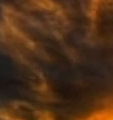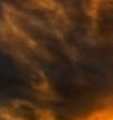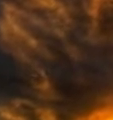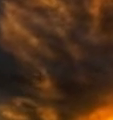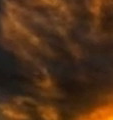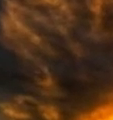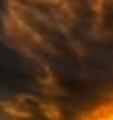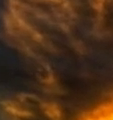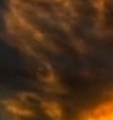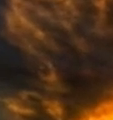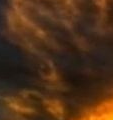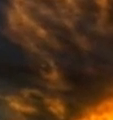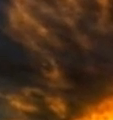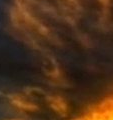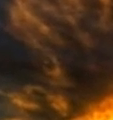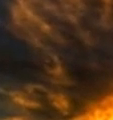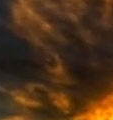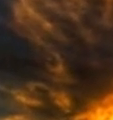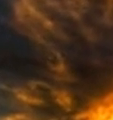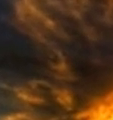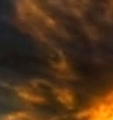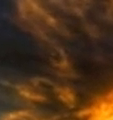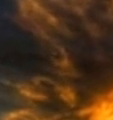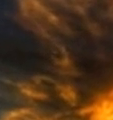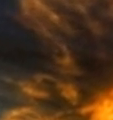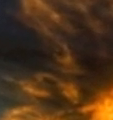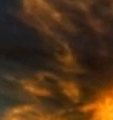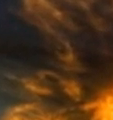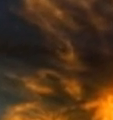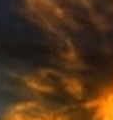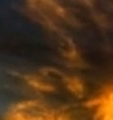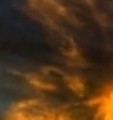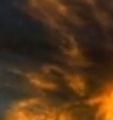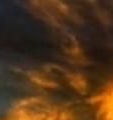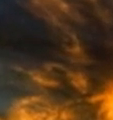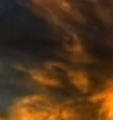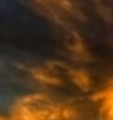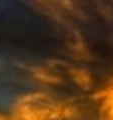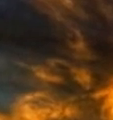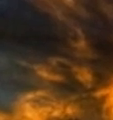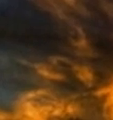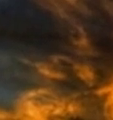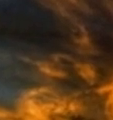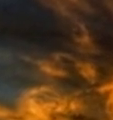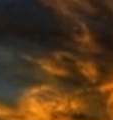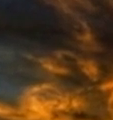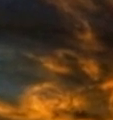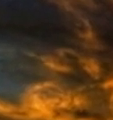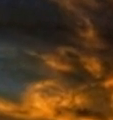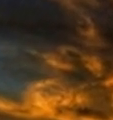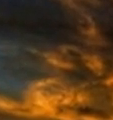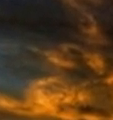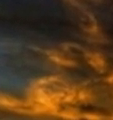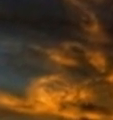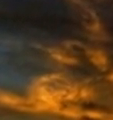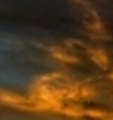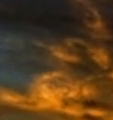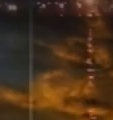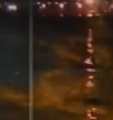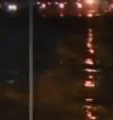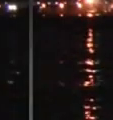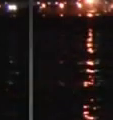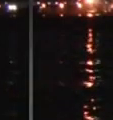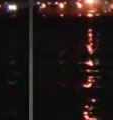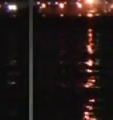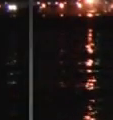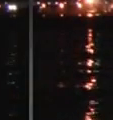And our shot of the day, the sky painted a golden hue sent in by Shanal Kumar from Suva. Show